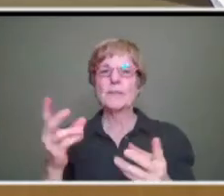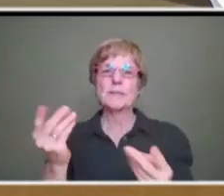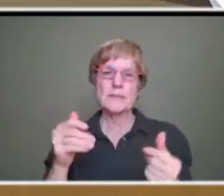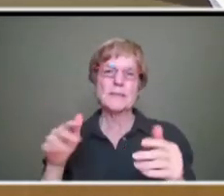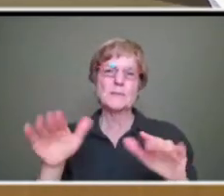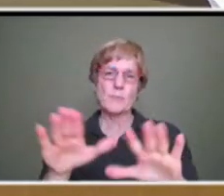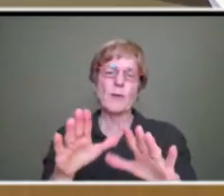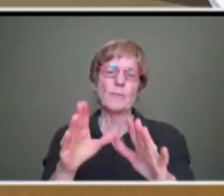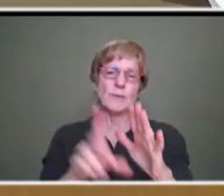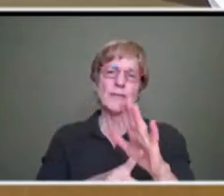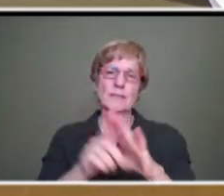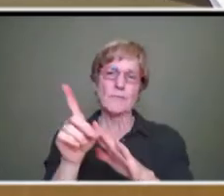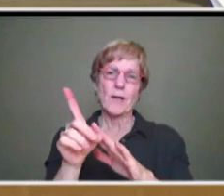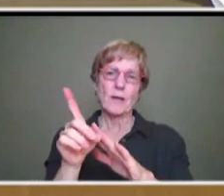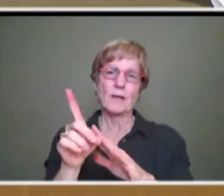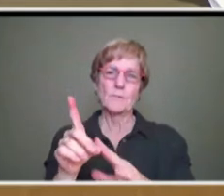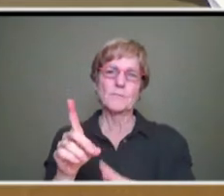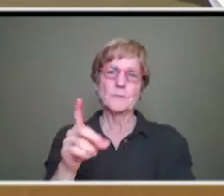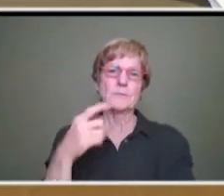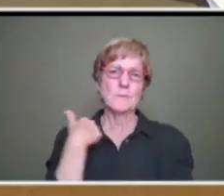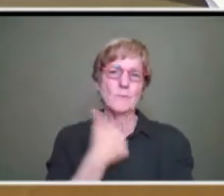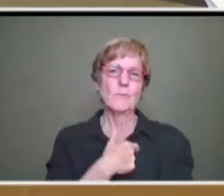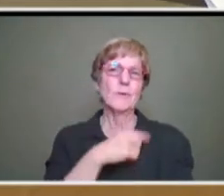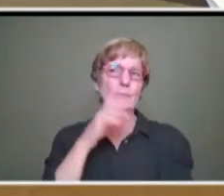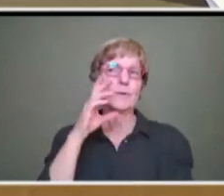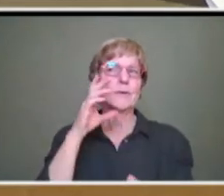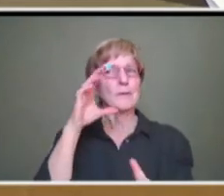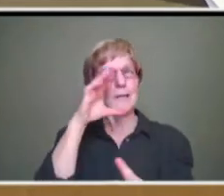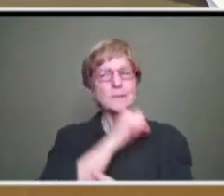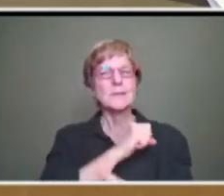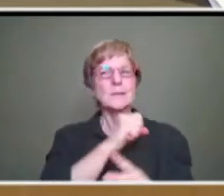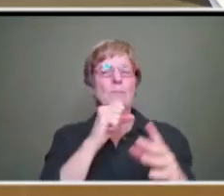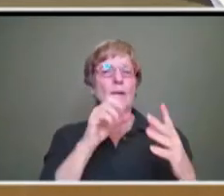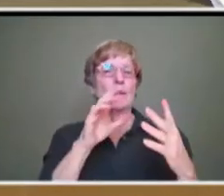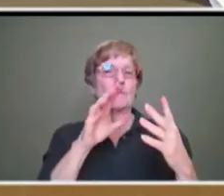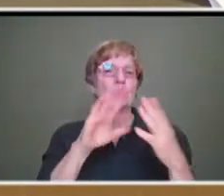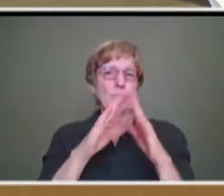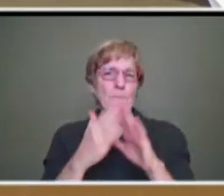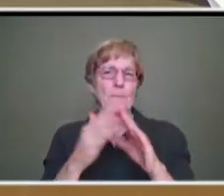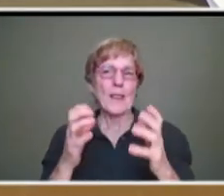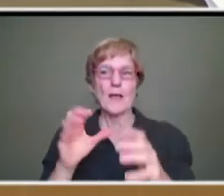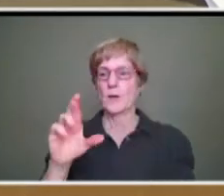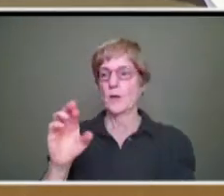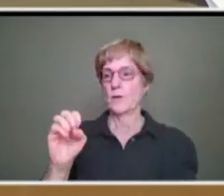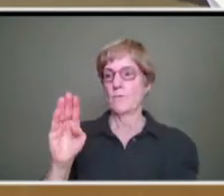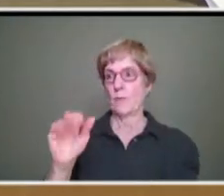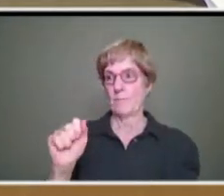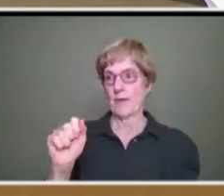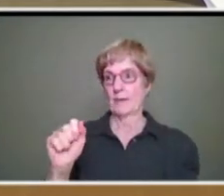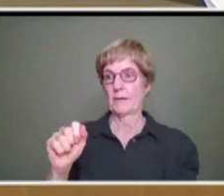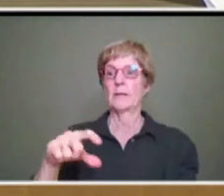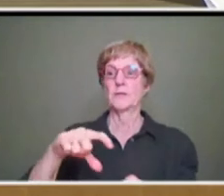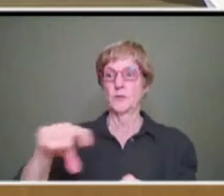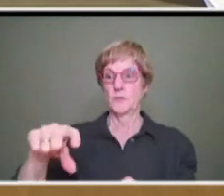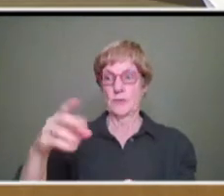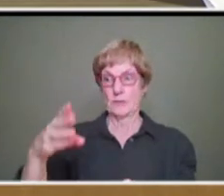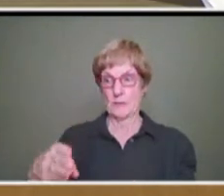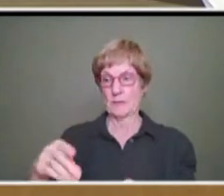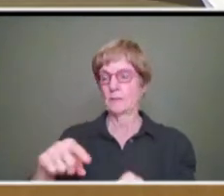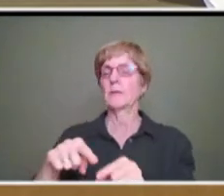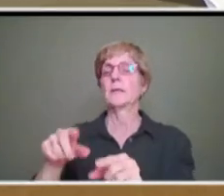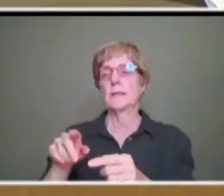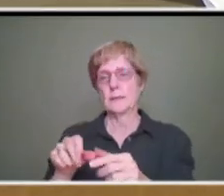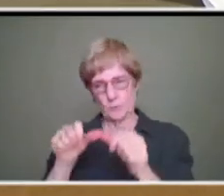as well we would anticipate that the city is going to ask that Rebecca be continued and potentially provide connectivity